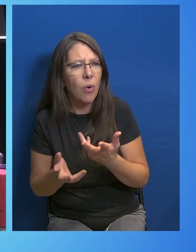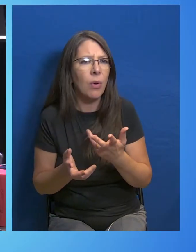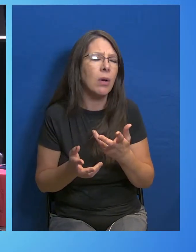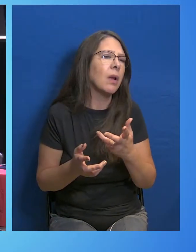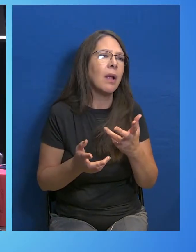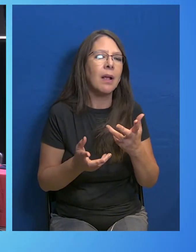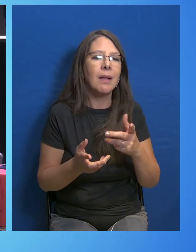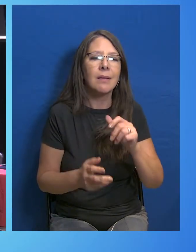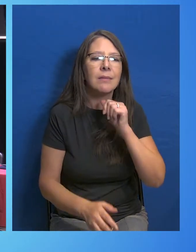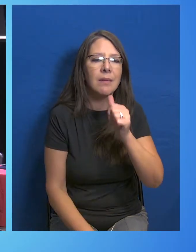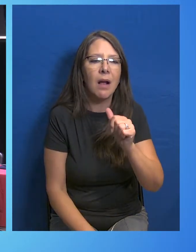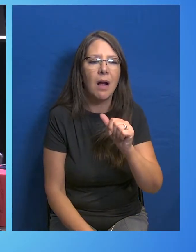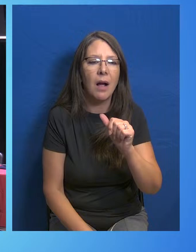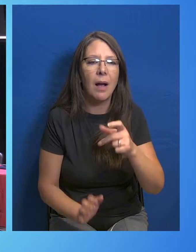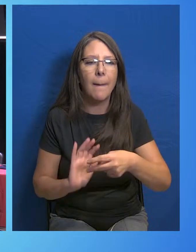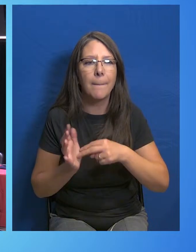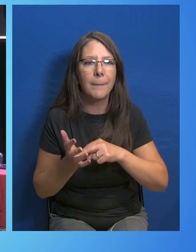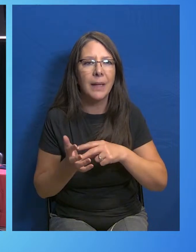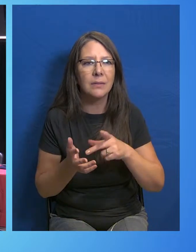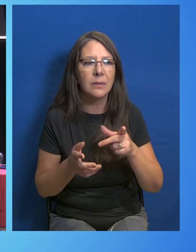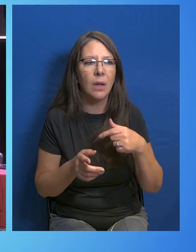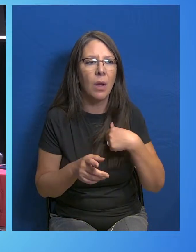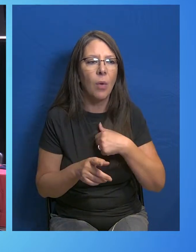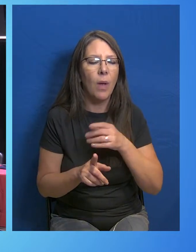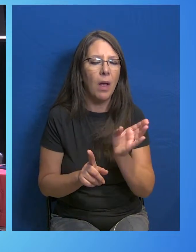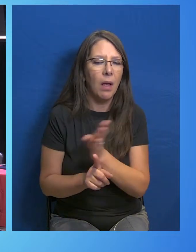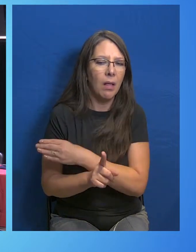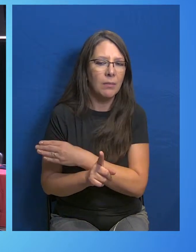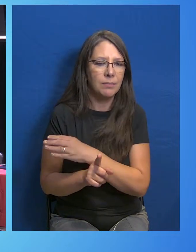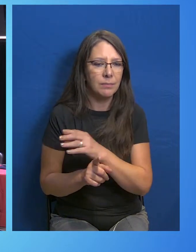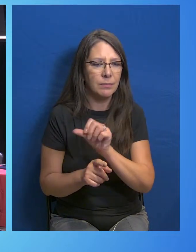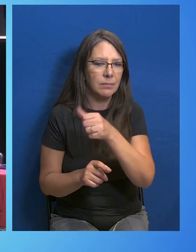just for getting other outside support, but